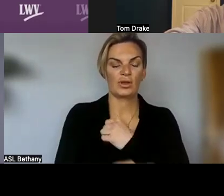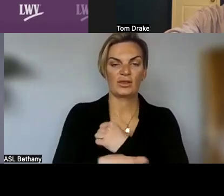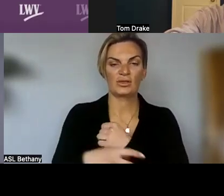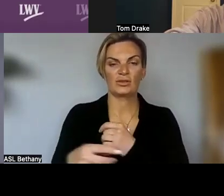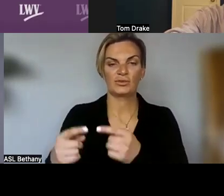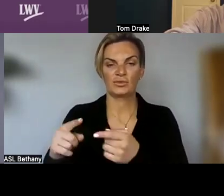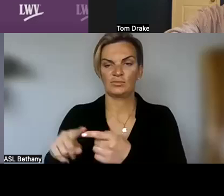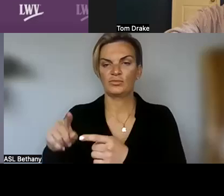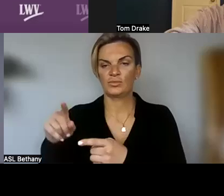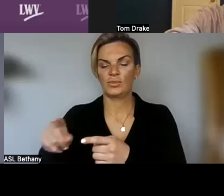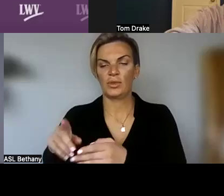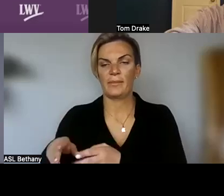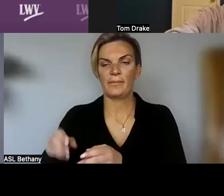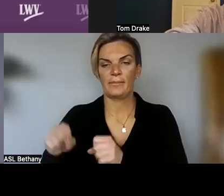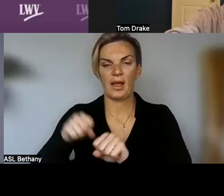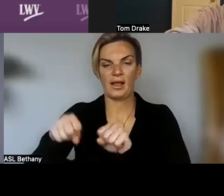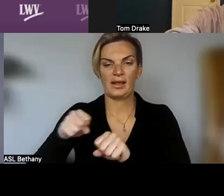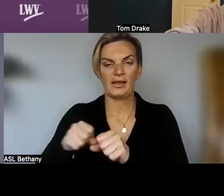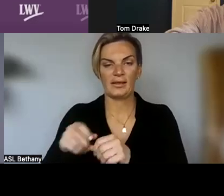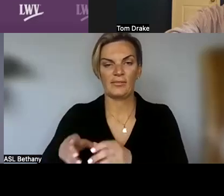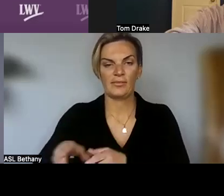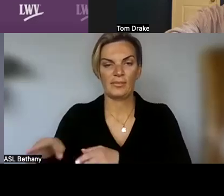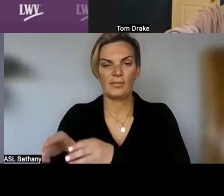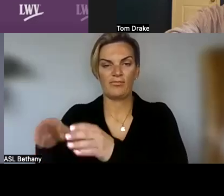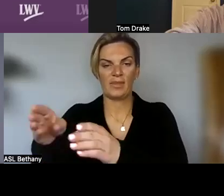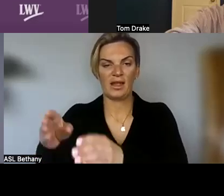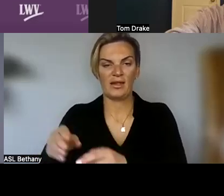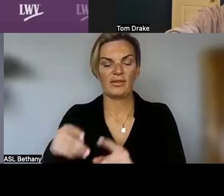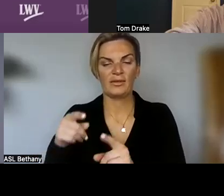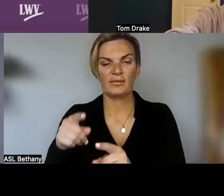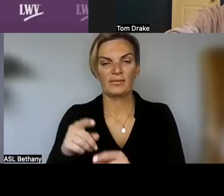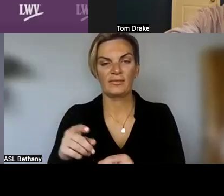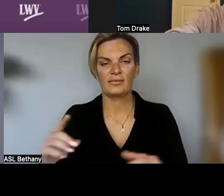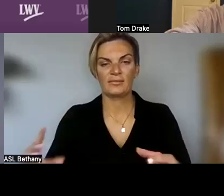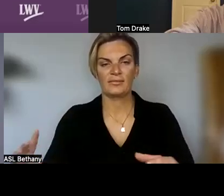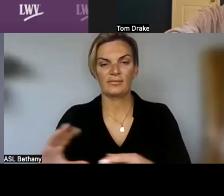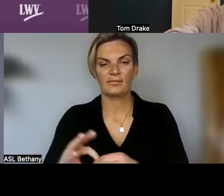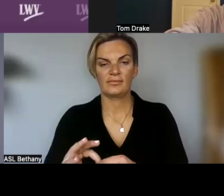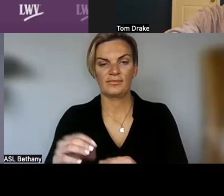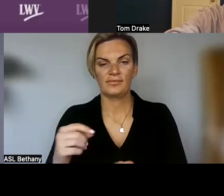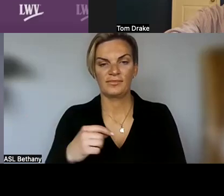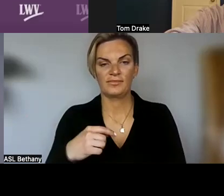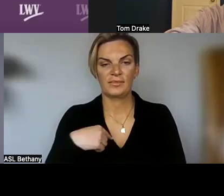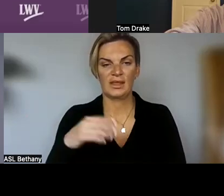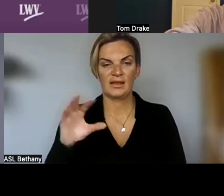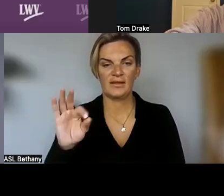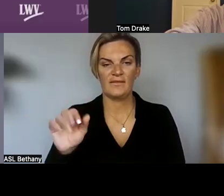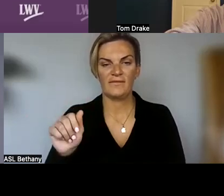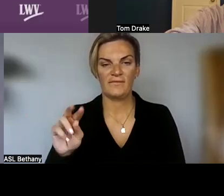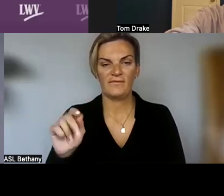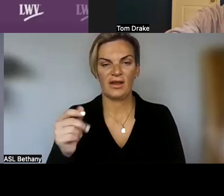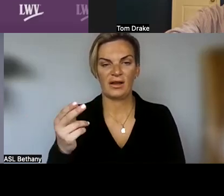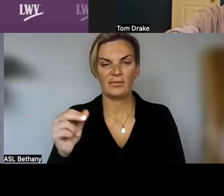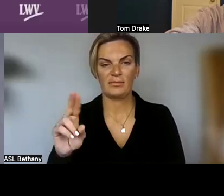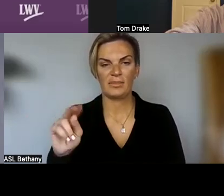with a revisioning of the Ravensdale Road. So I also worked with the county to